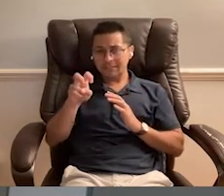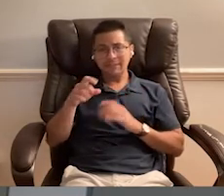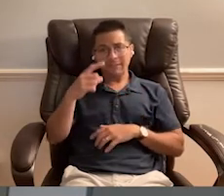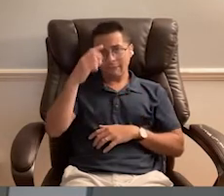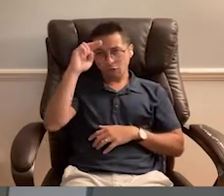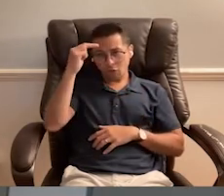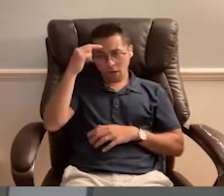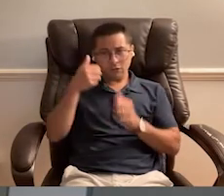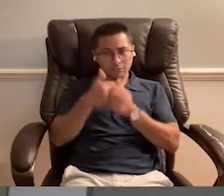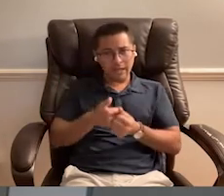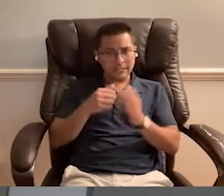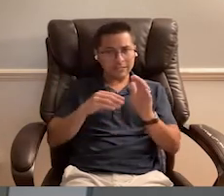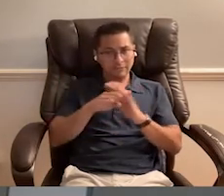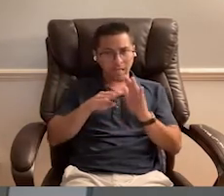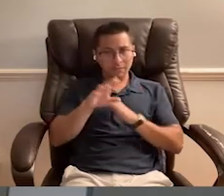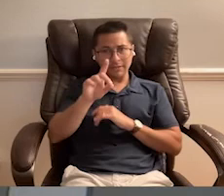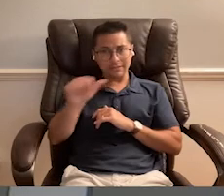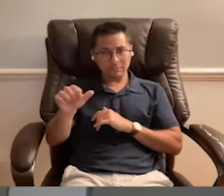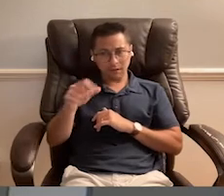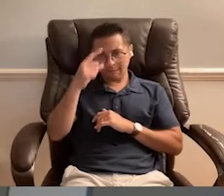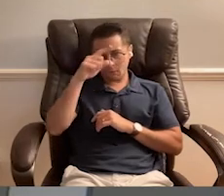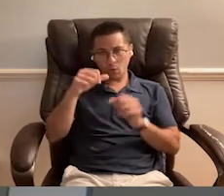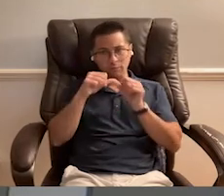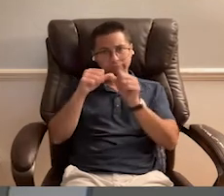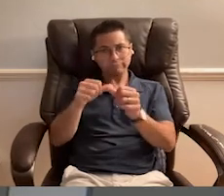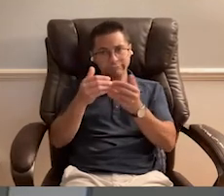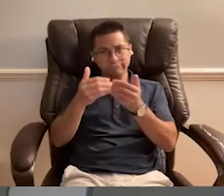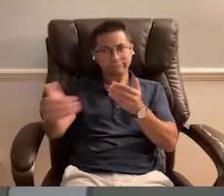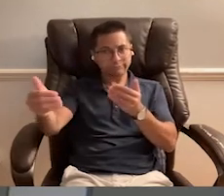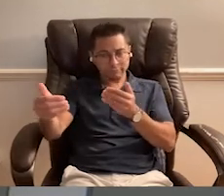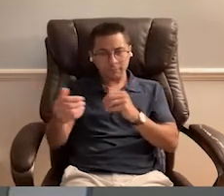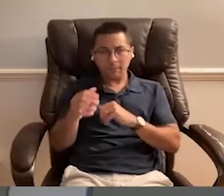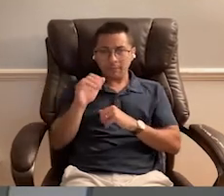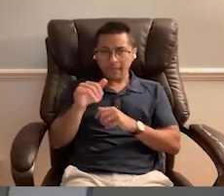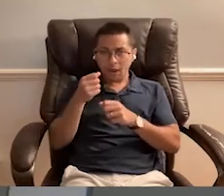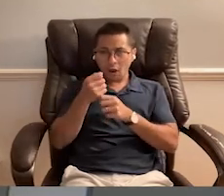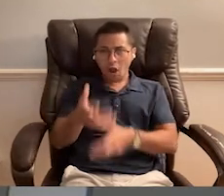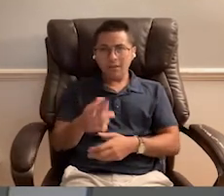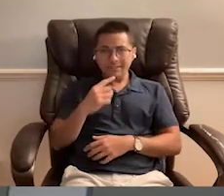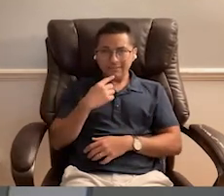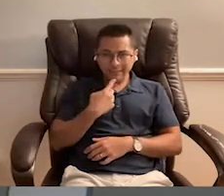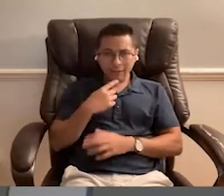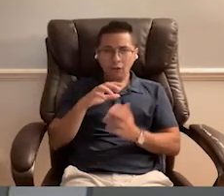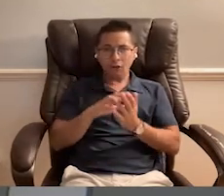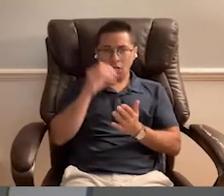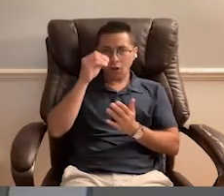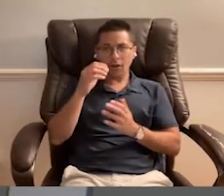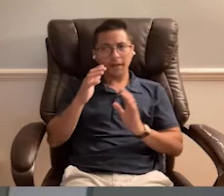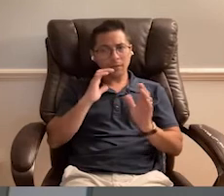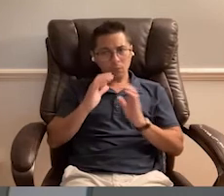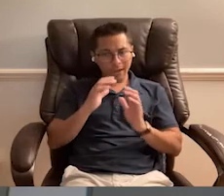a pervasive, neurologically based developmental disability of extended duration,